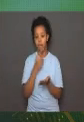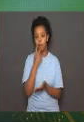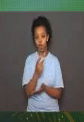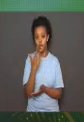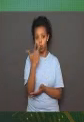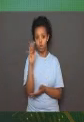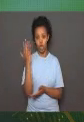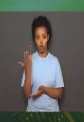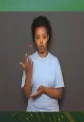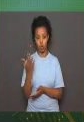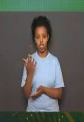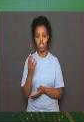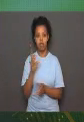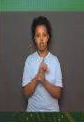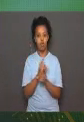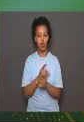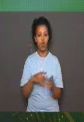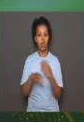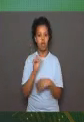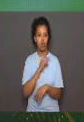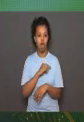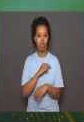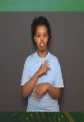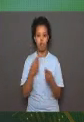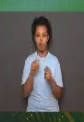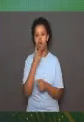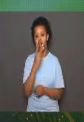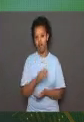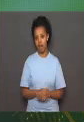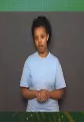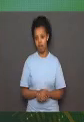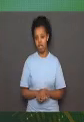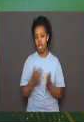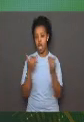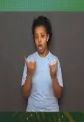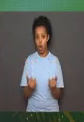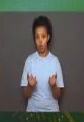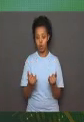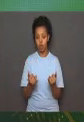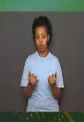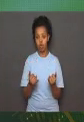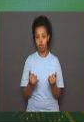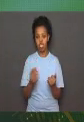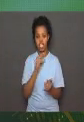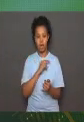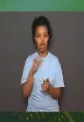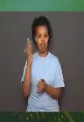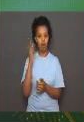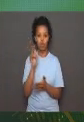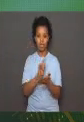innate behavior with an activity. You will see a list of behaviors on the